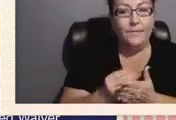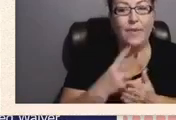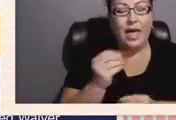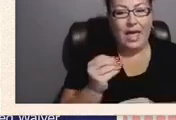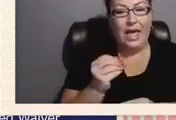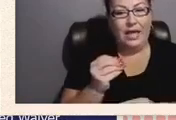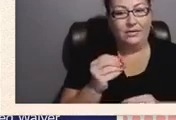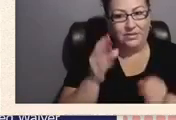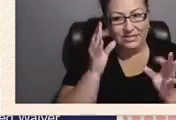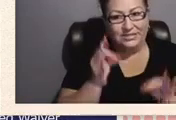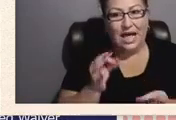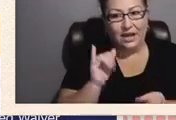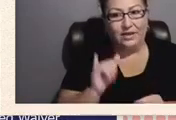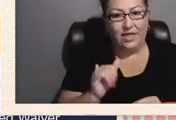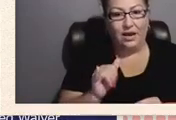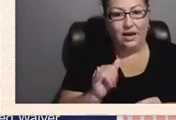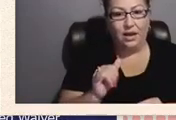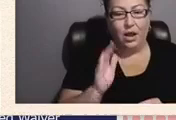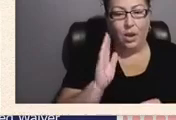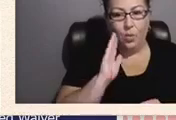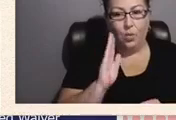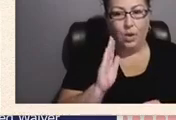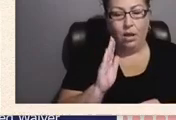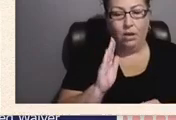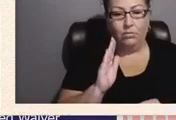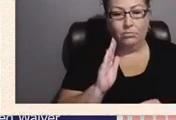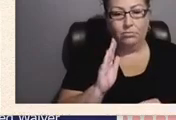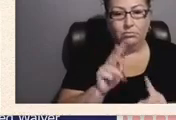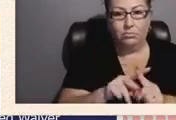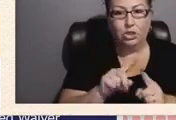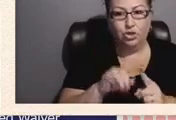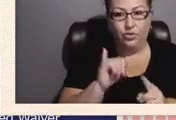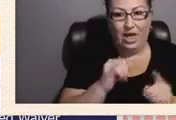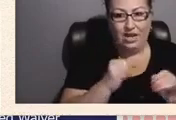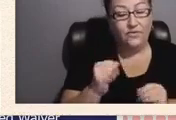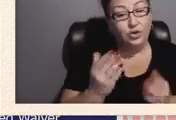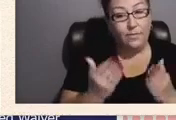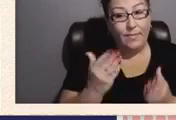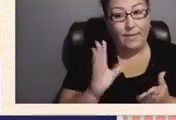down to the individual, which may reduce their SSI benefits.